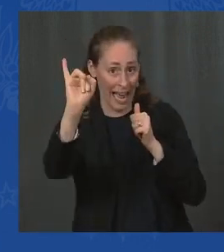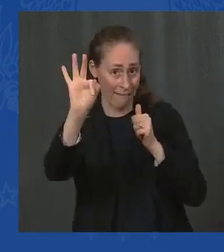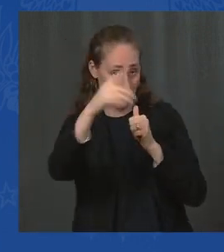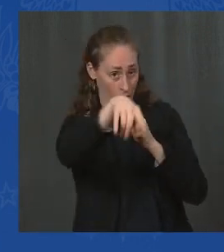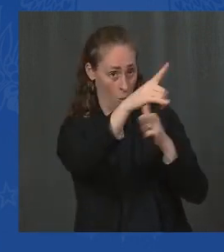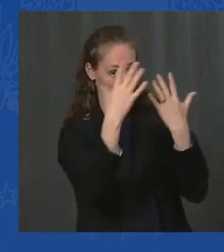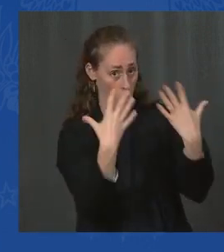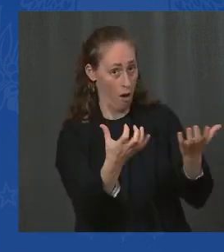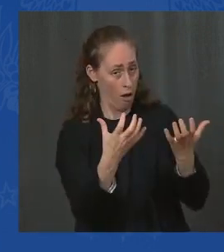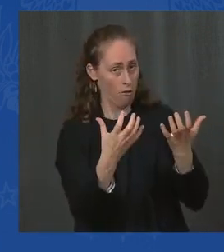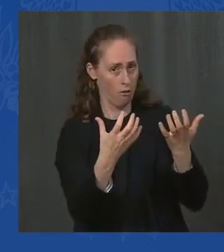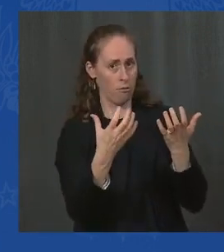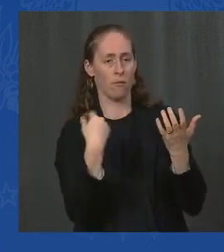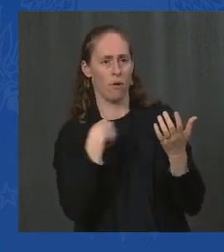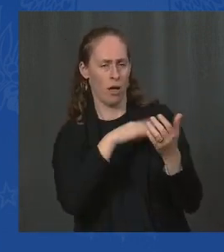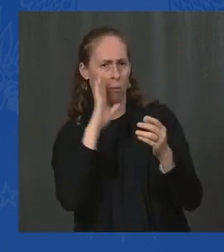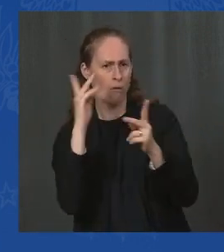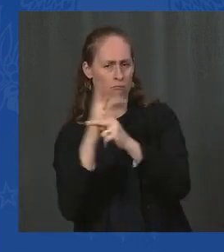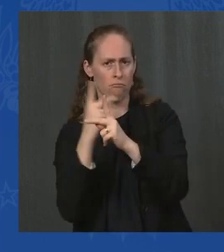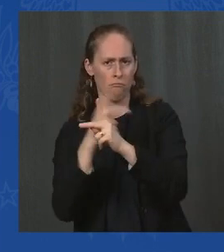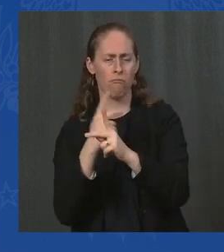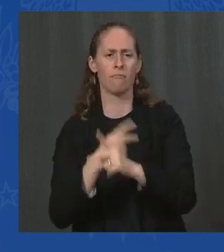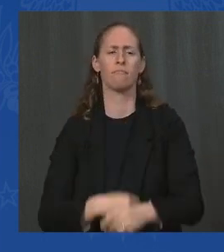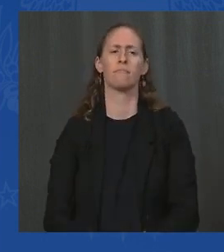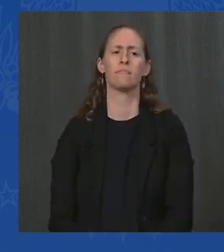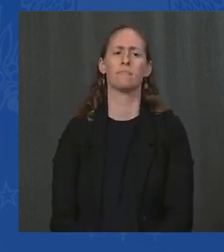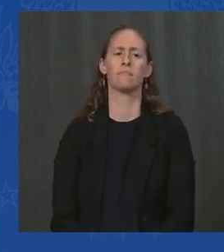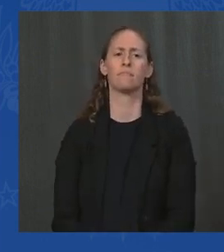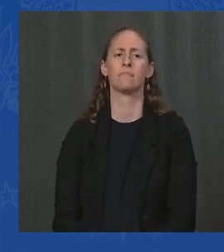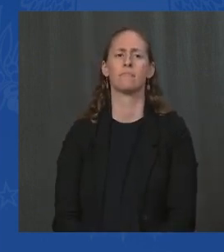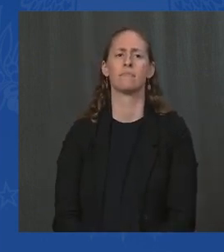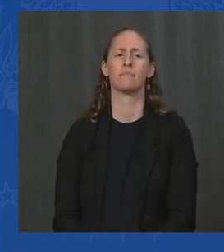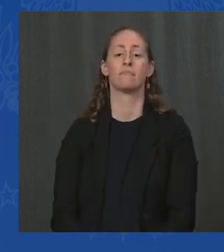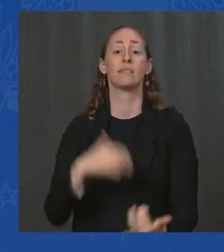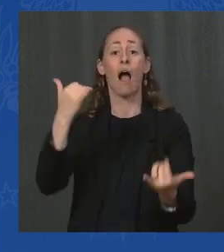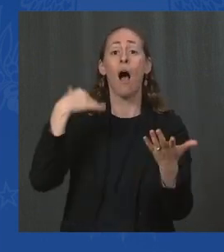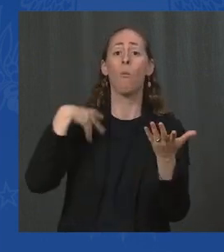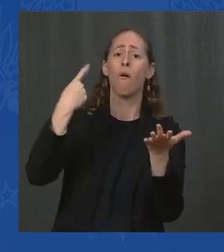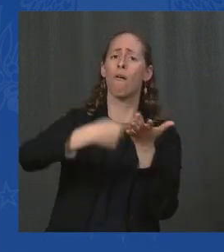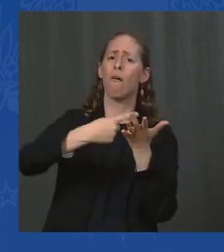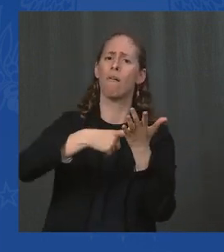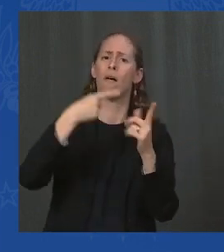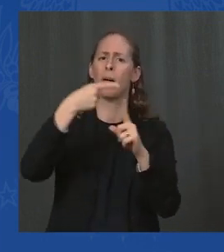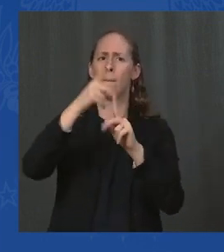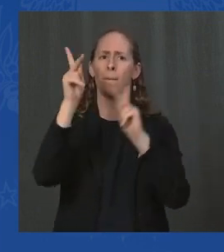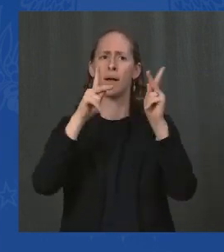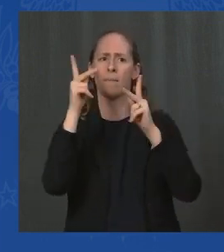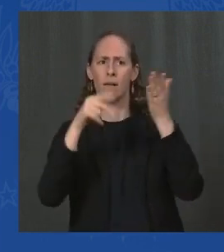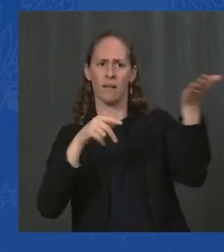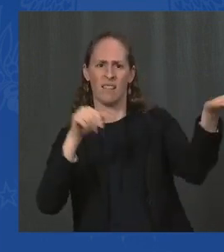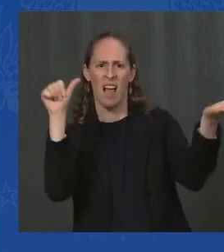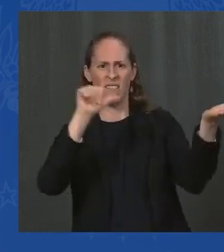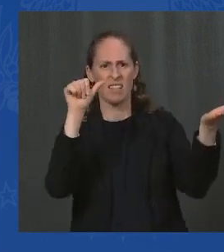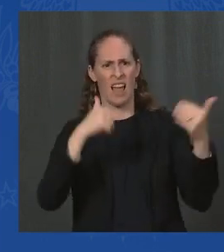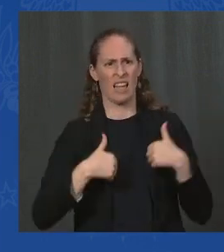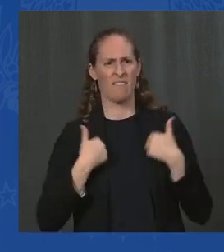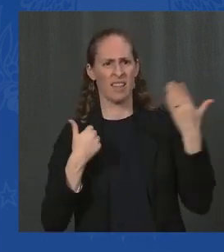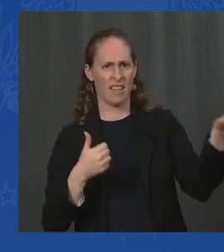As for the Afghans, we and our partners have airlifted 100,000 of